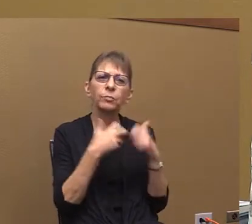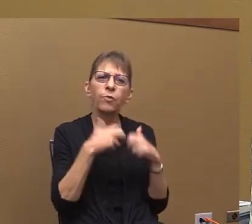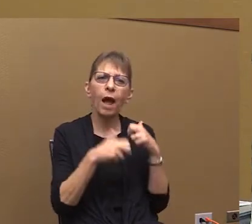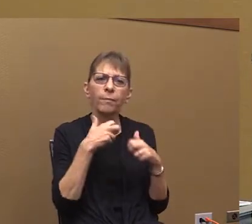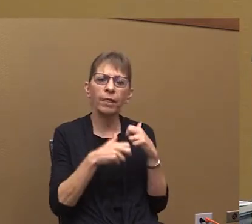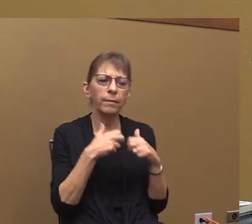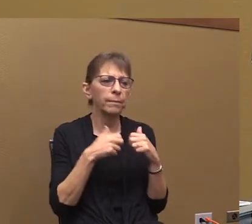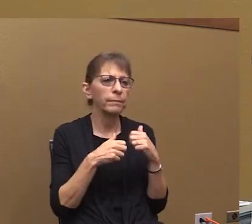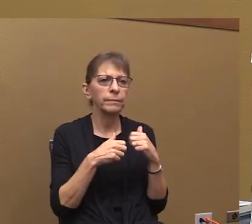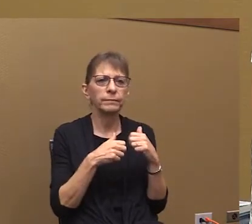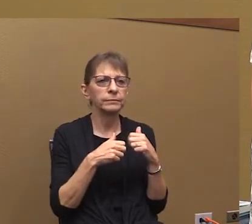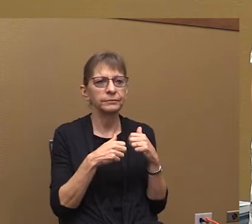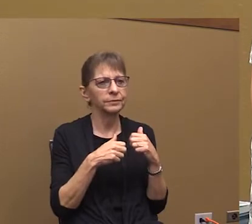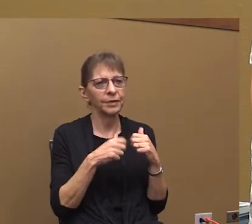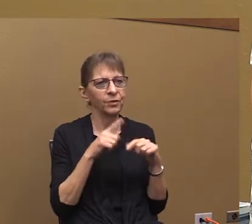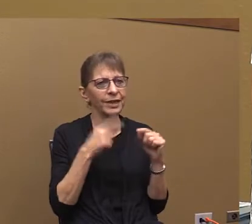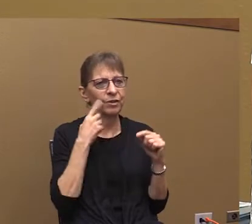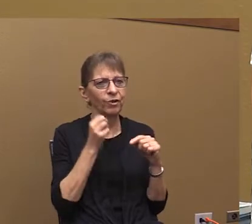Okay.